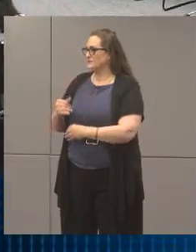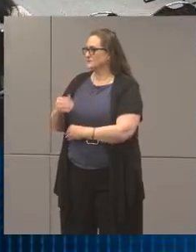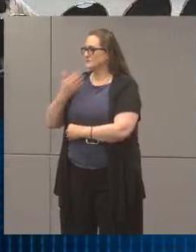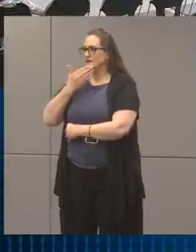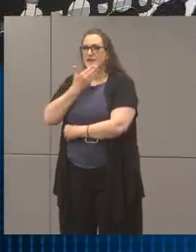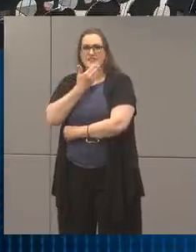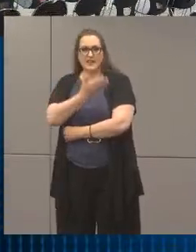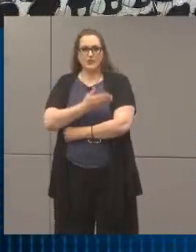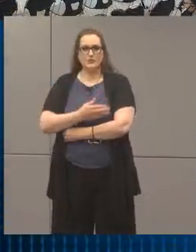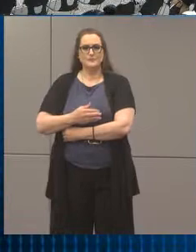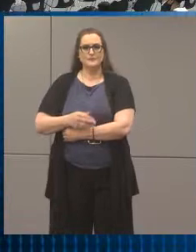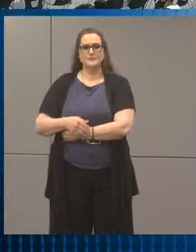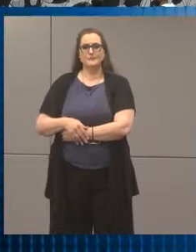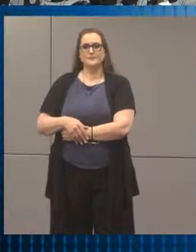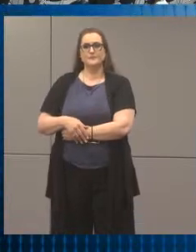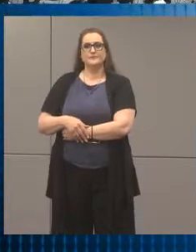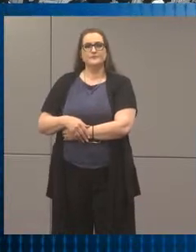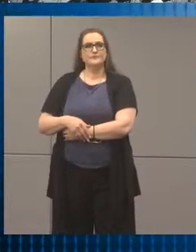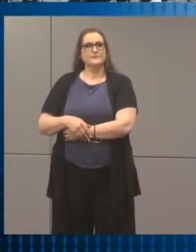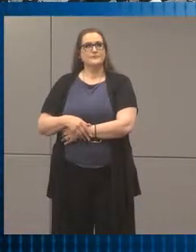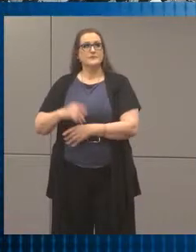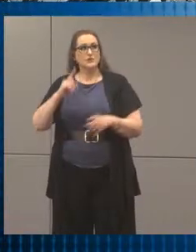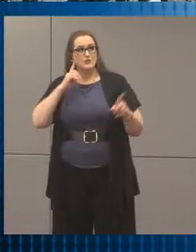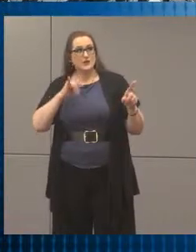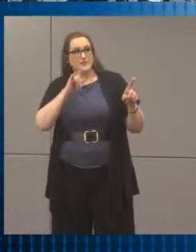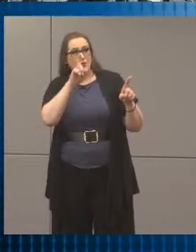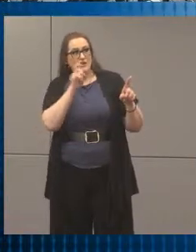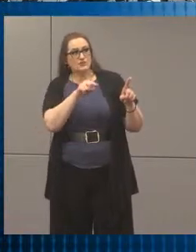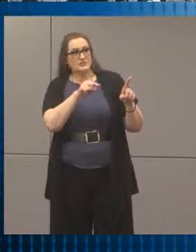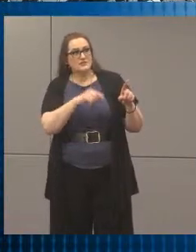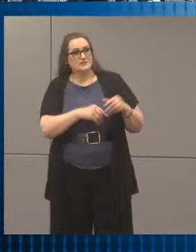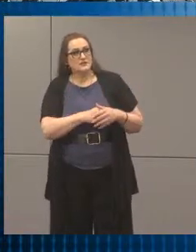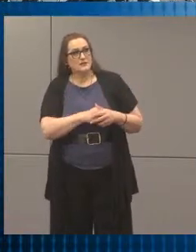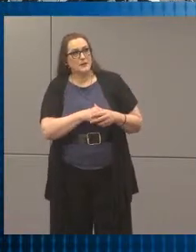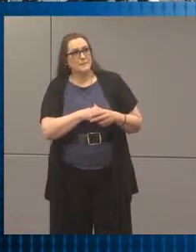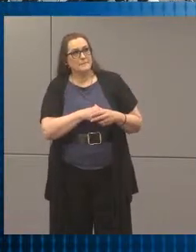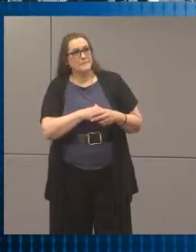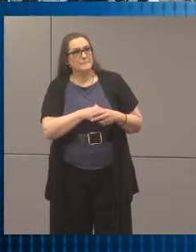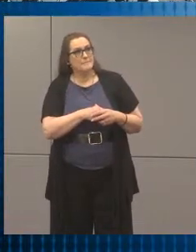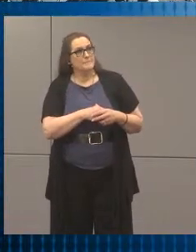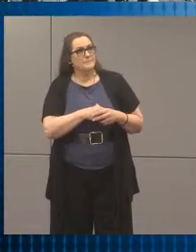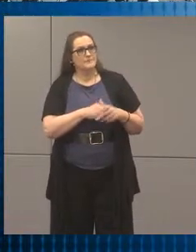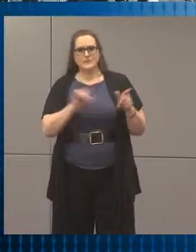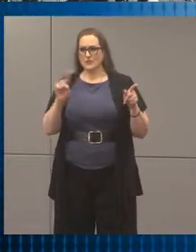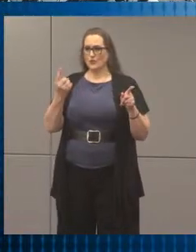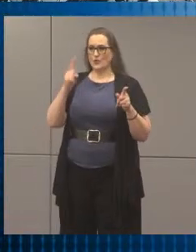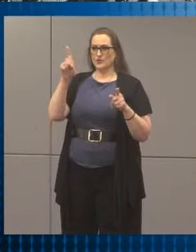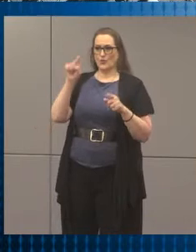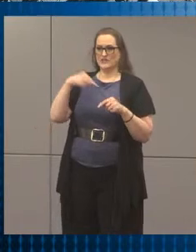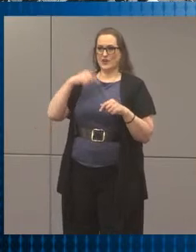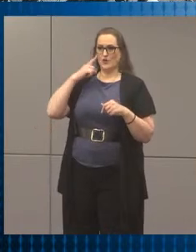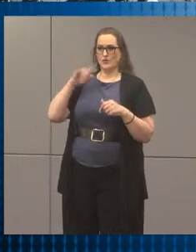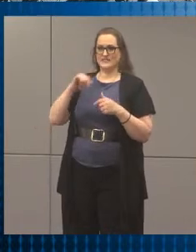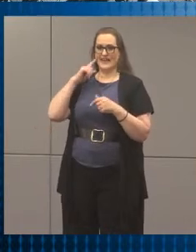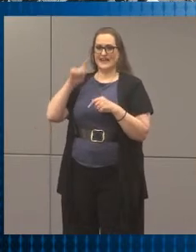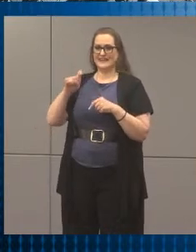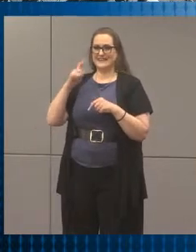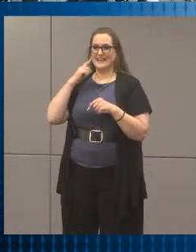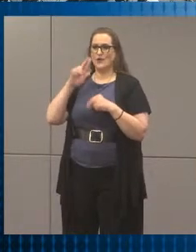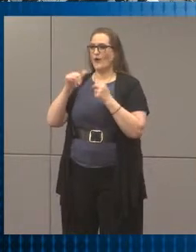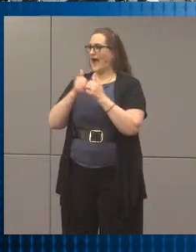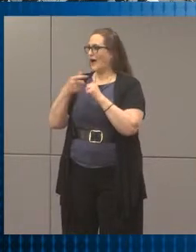you. Did you hear the questions? The only question I heard was, I need to hear how this